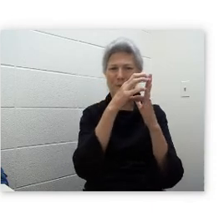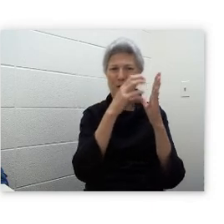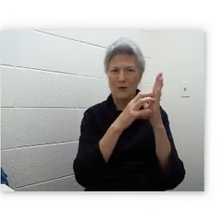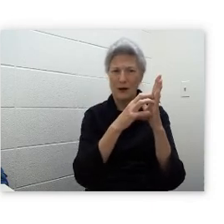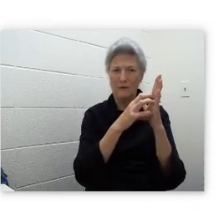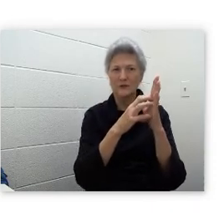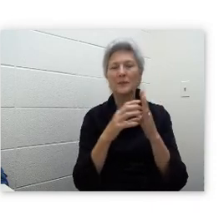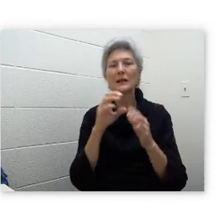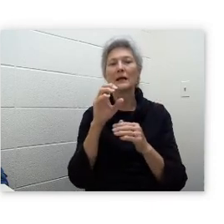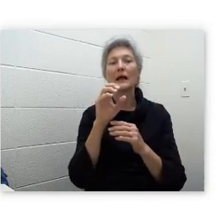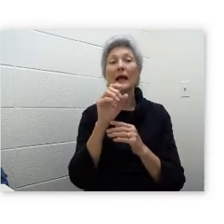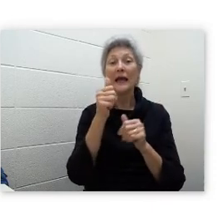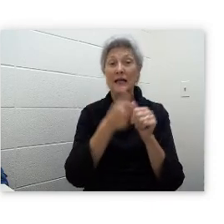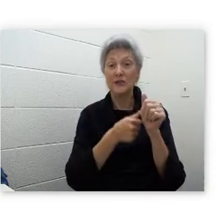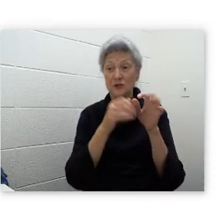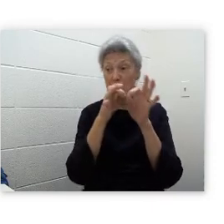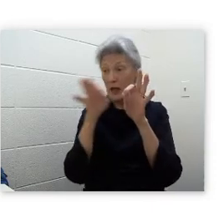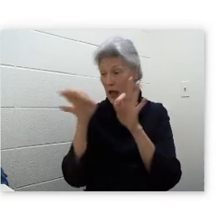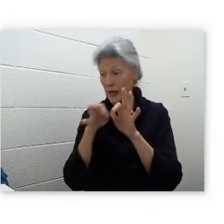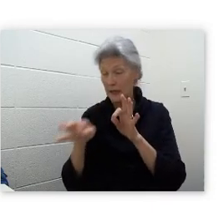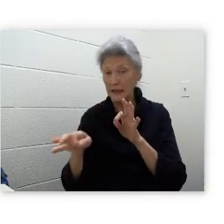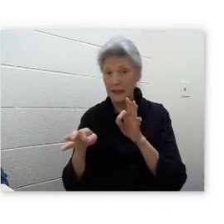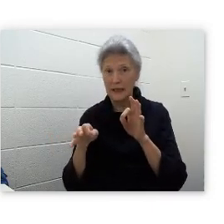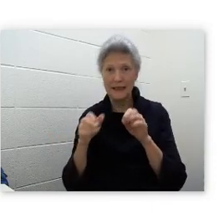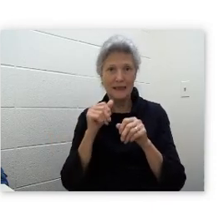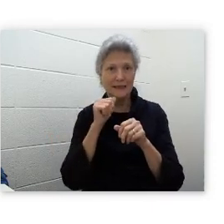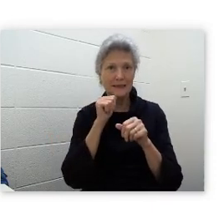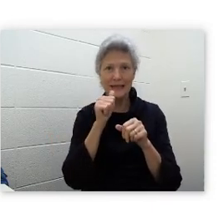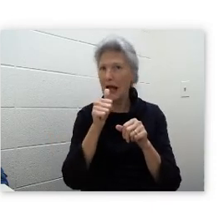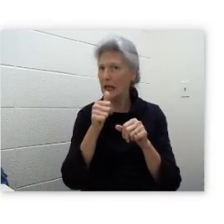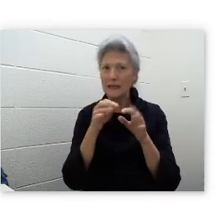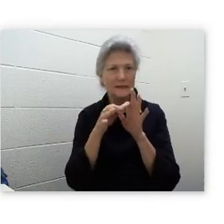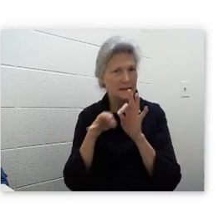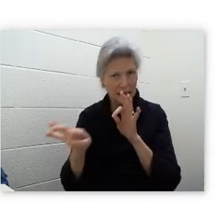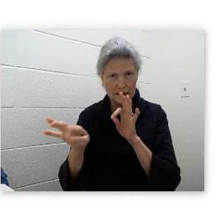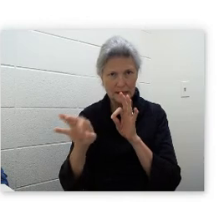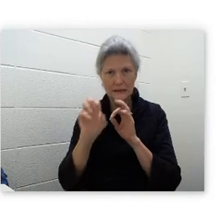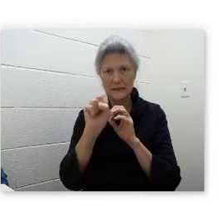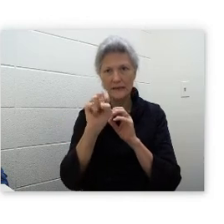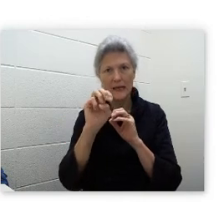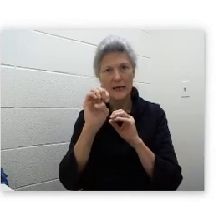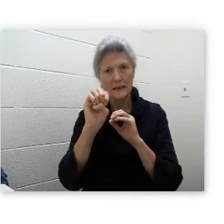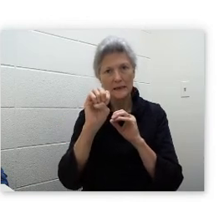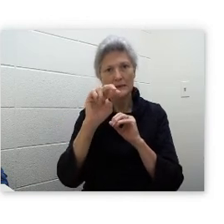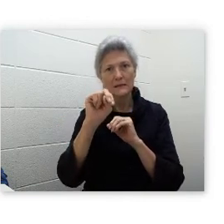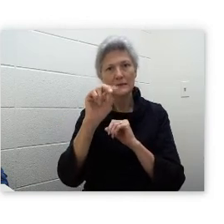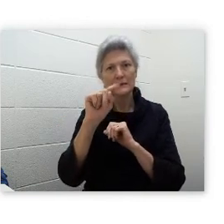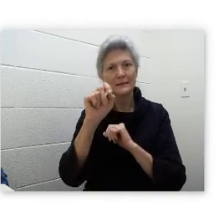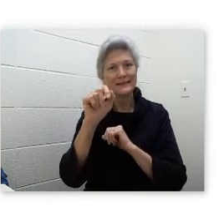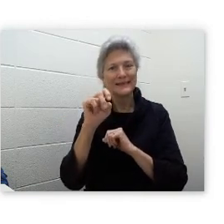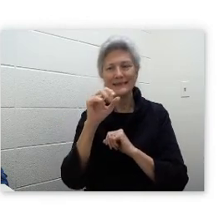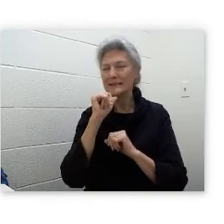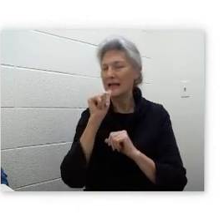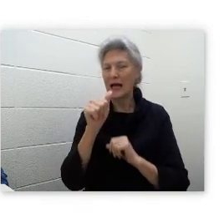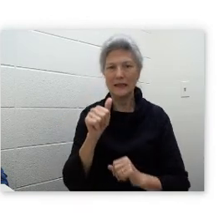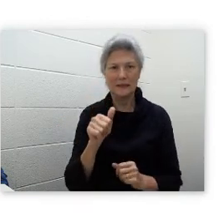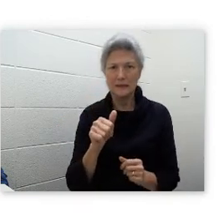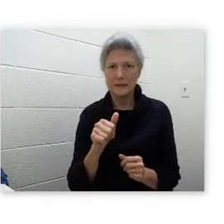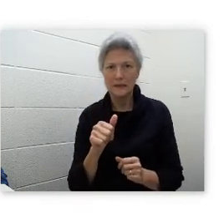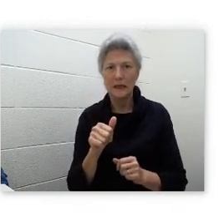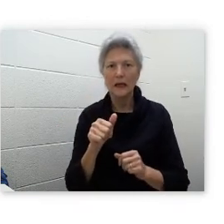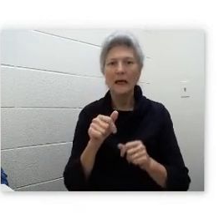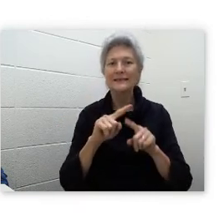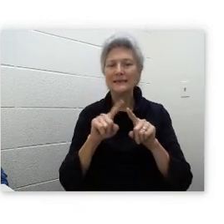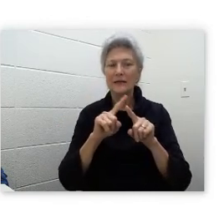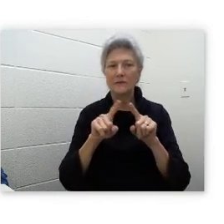or line of a poem isn't called a sentence like in regular stories or text. So